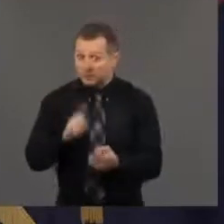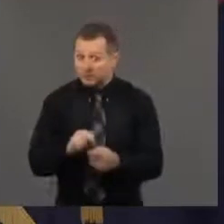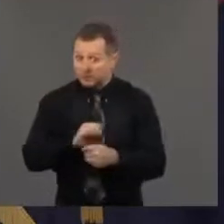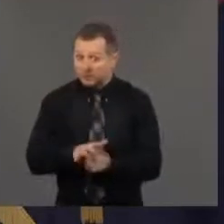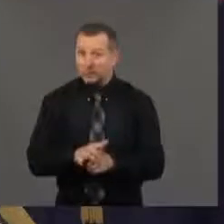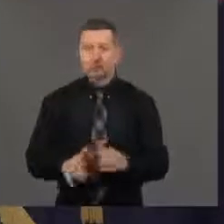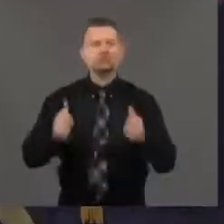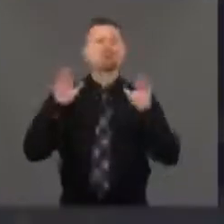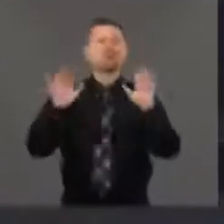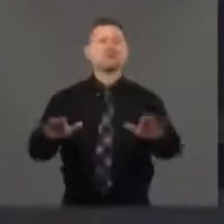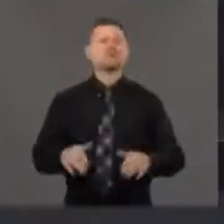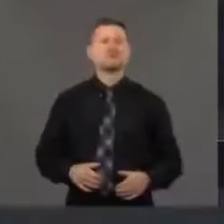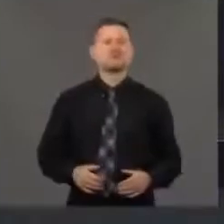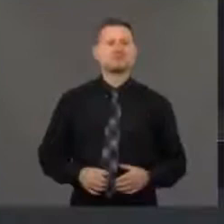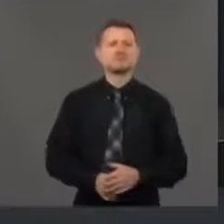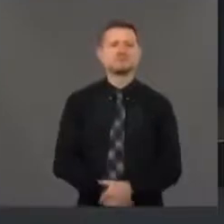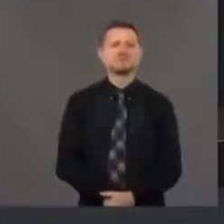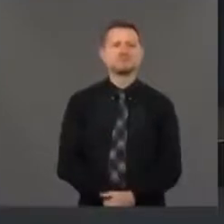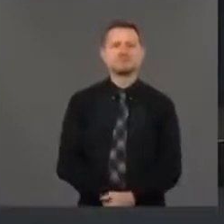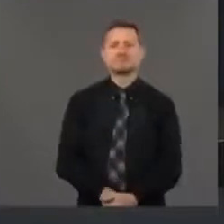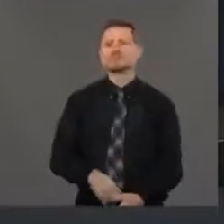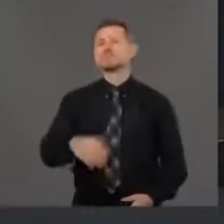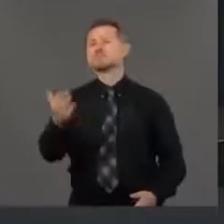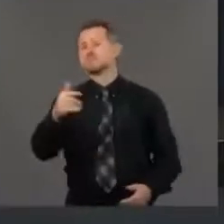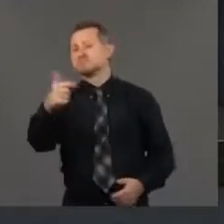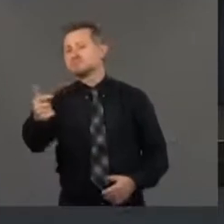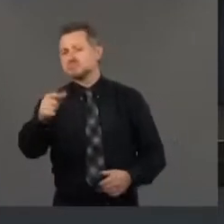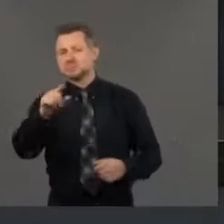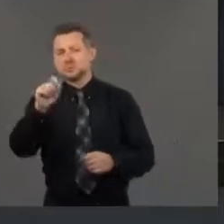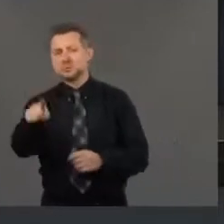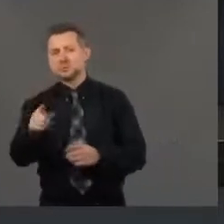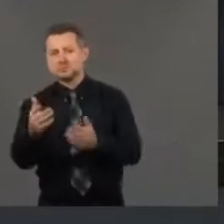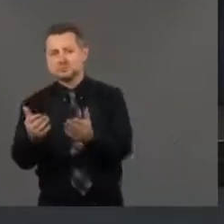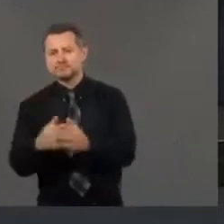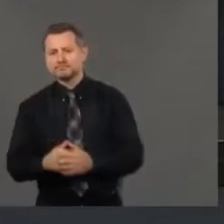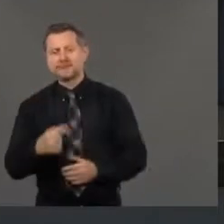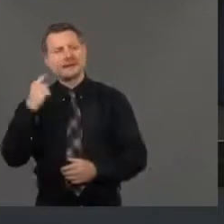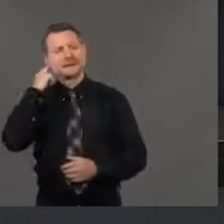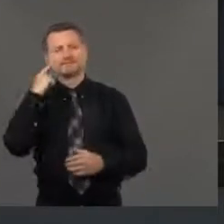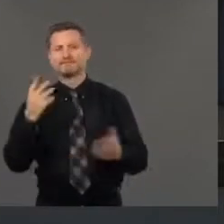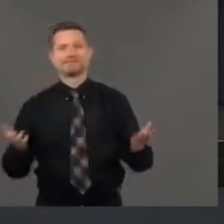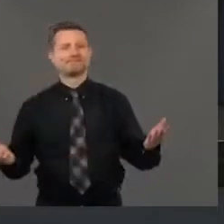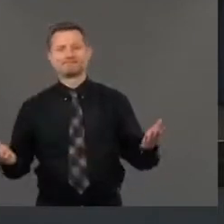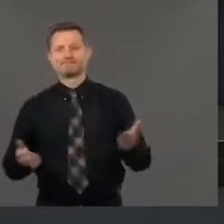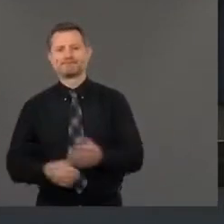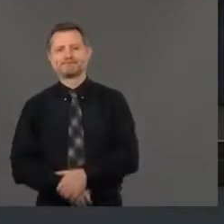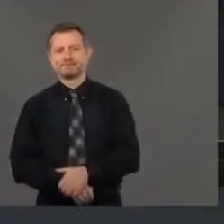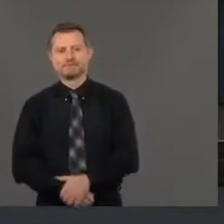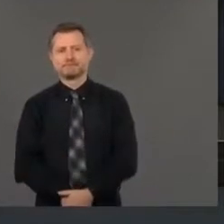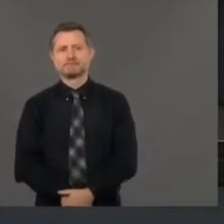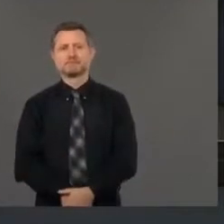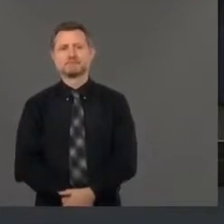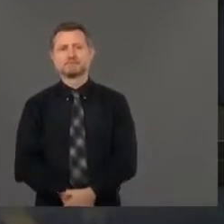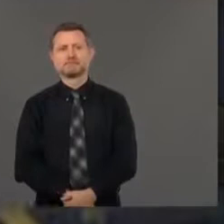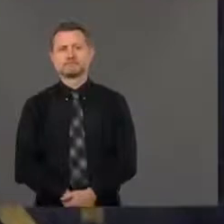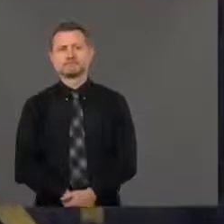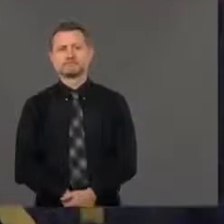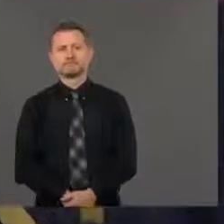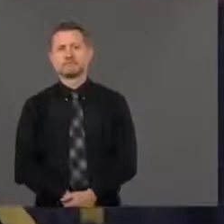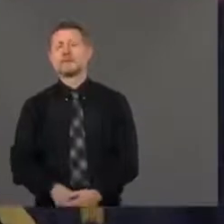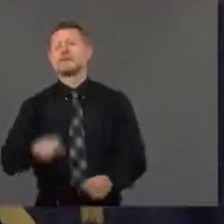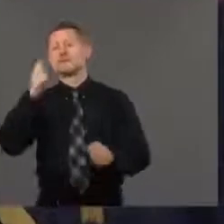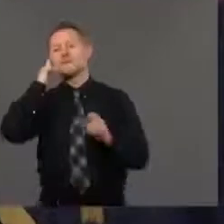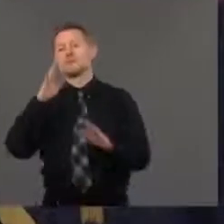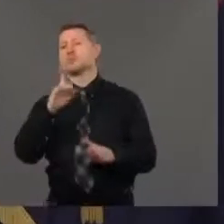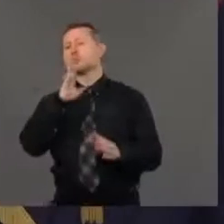great. Where are you going to apply to the... Sorry? Where are you going to go this week? One of these other states, maybe? Yeah, we're talking to a